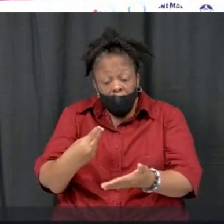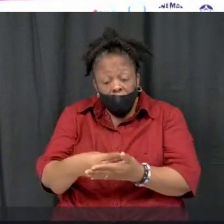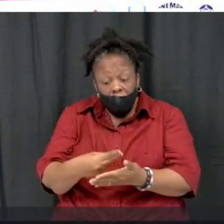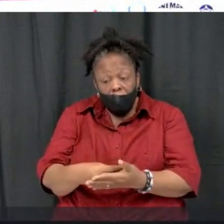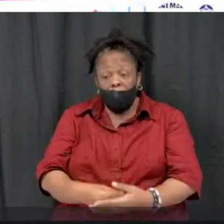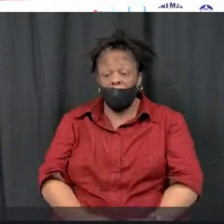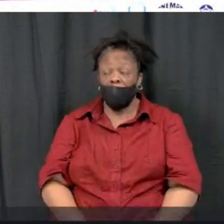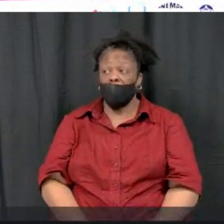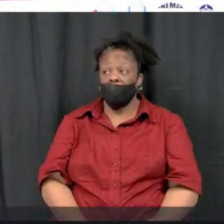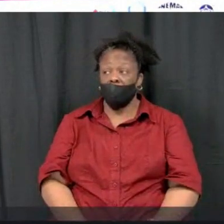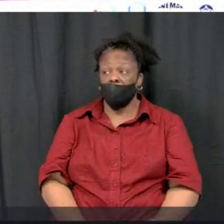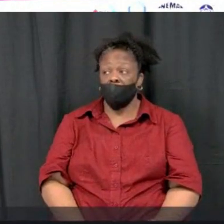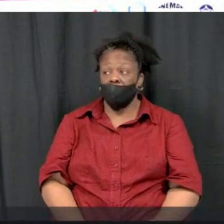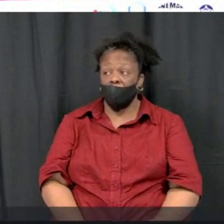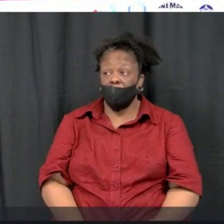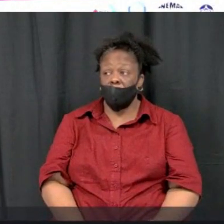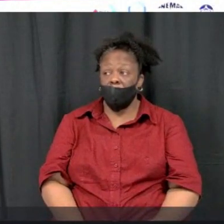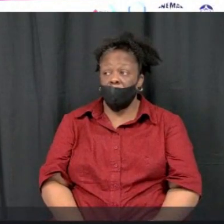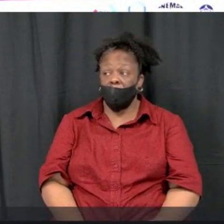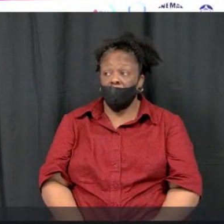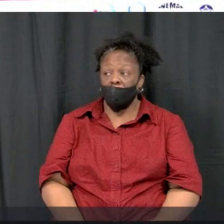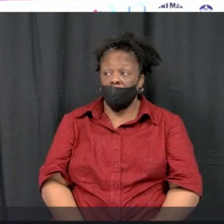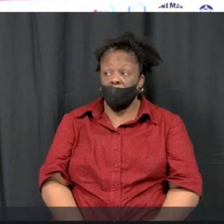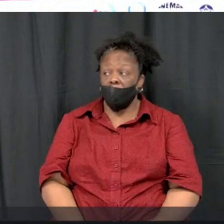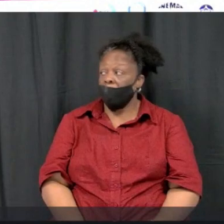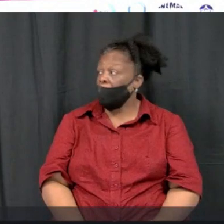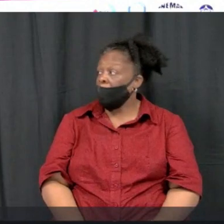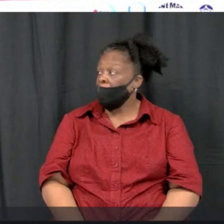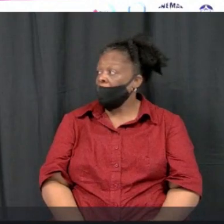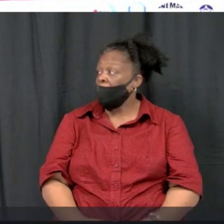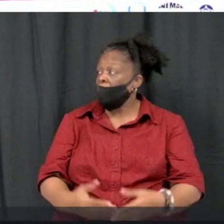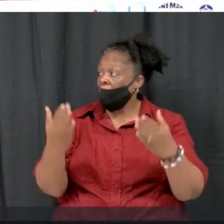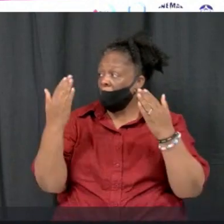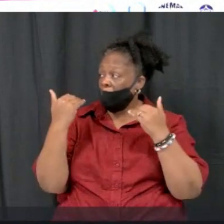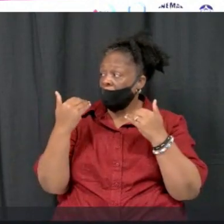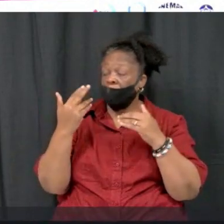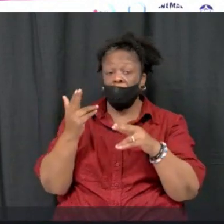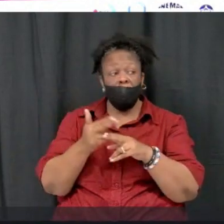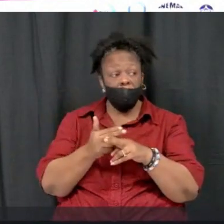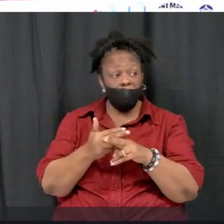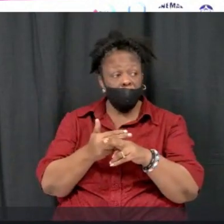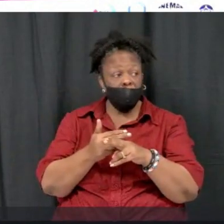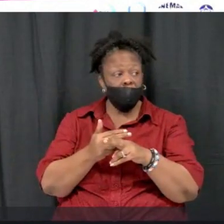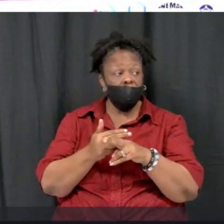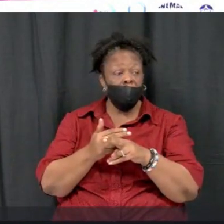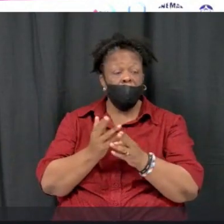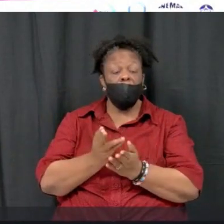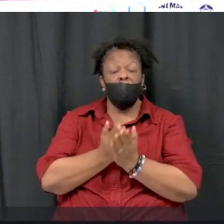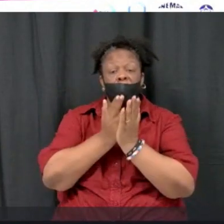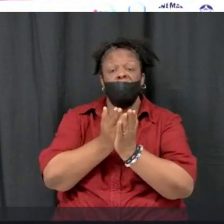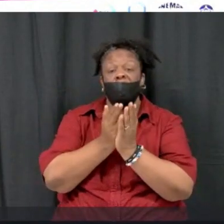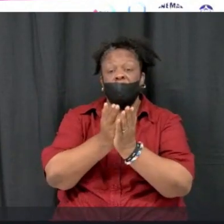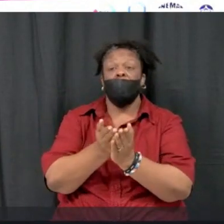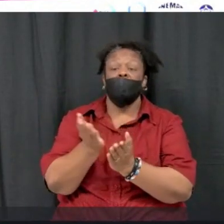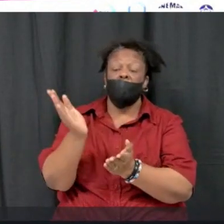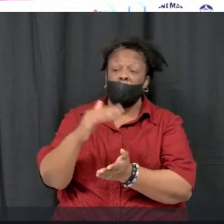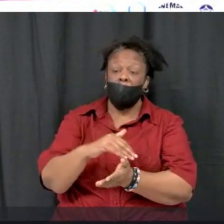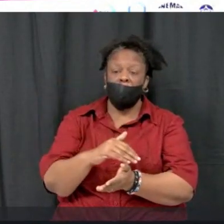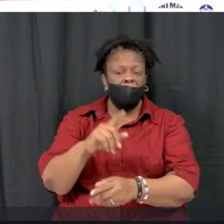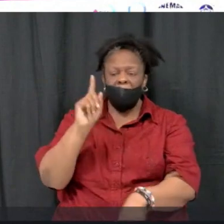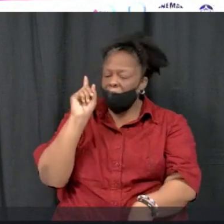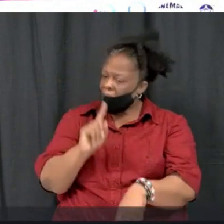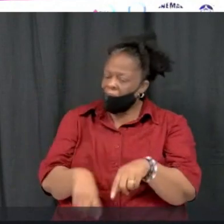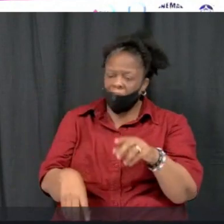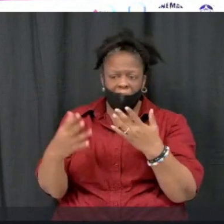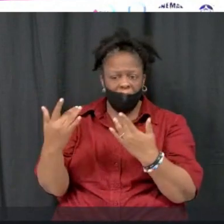in hand. We have a possible ship in July. You need to vaccinate. I don't think that we can sit around and play anymore.